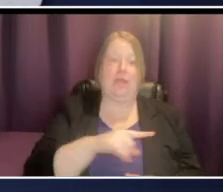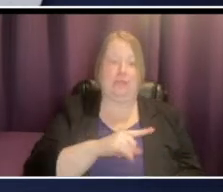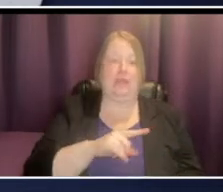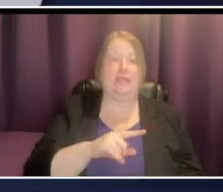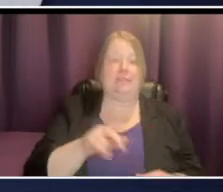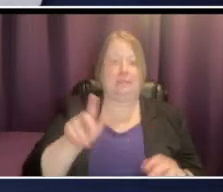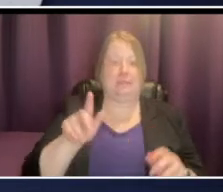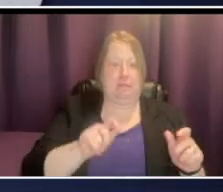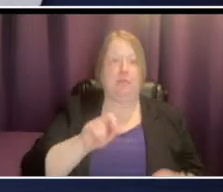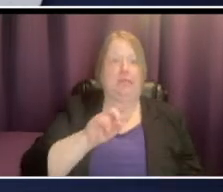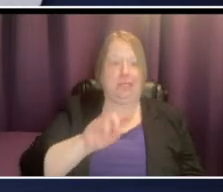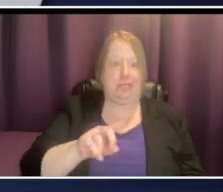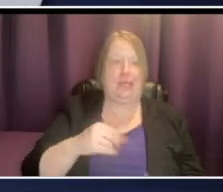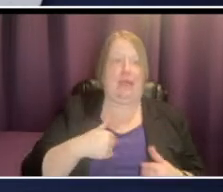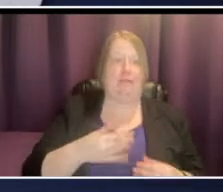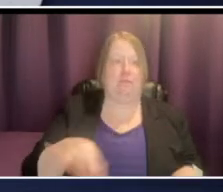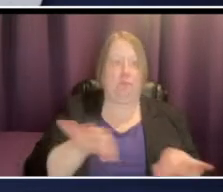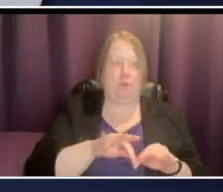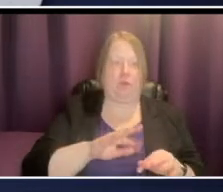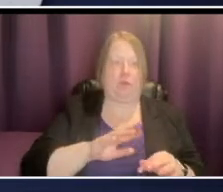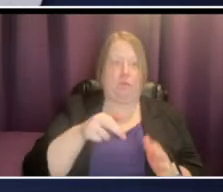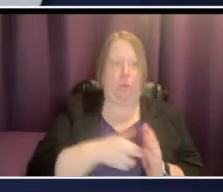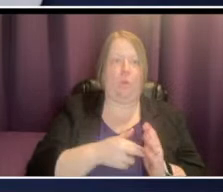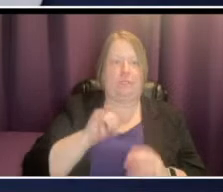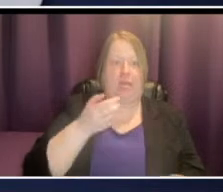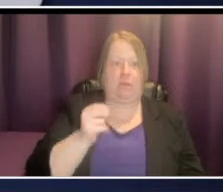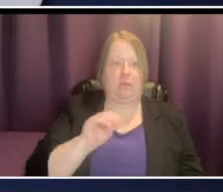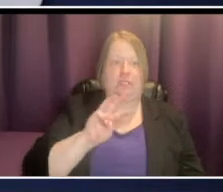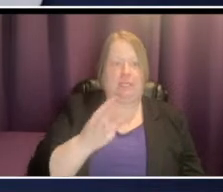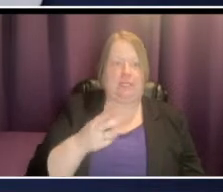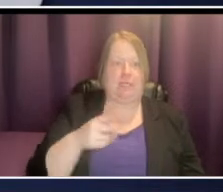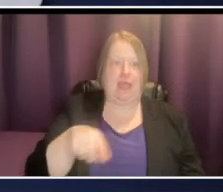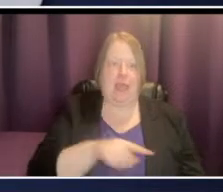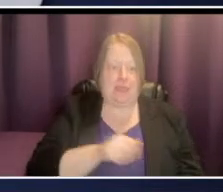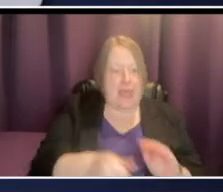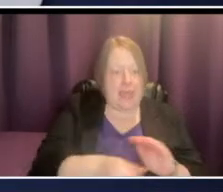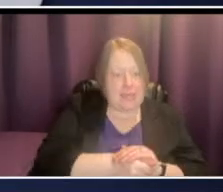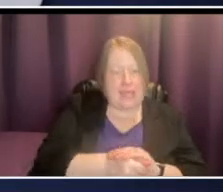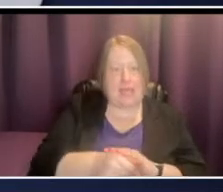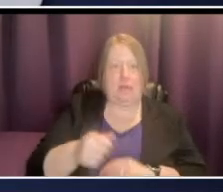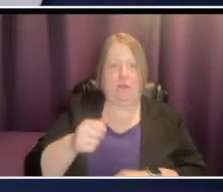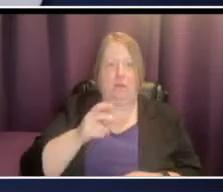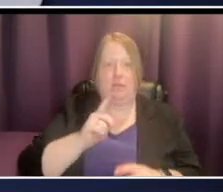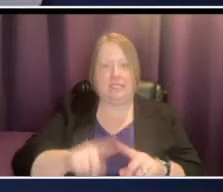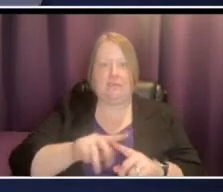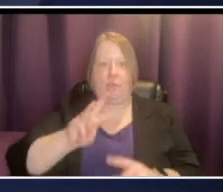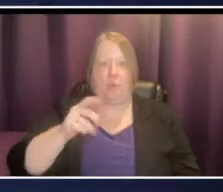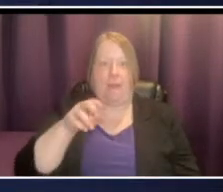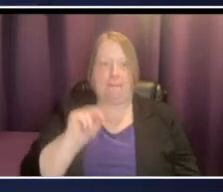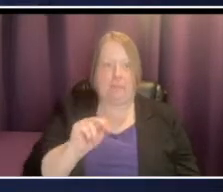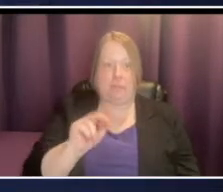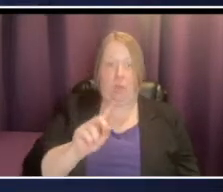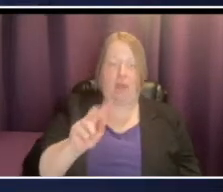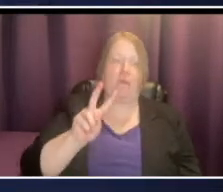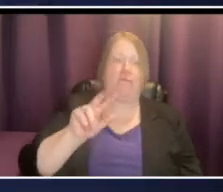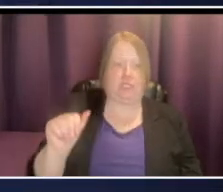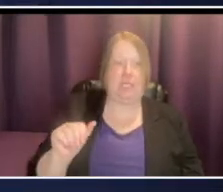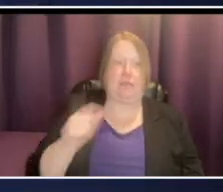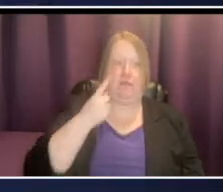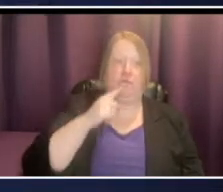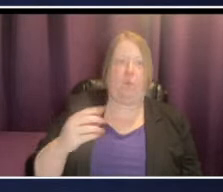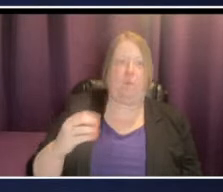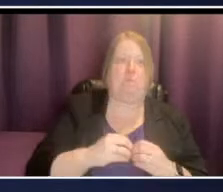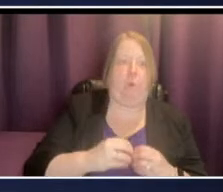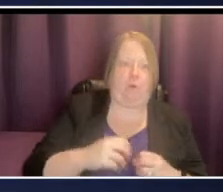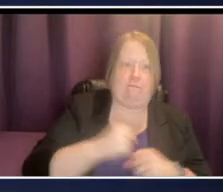had stashed weapons in Virginia for further violence that evening. Also on that day, the Secret Service was readying